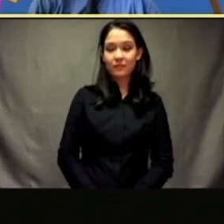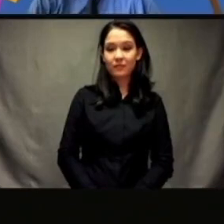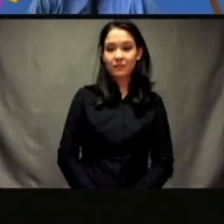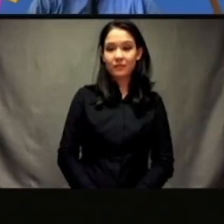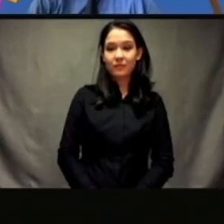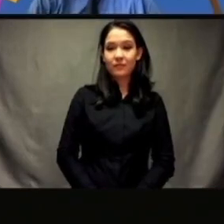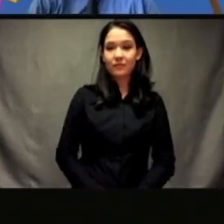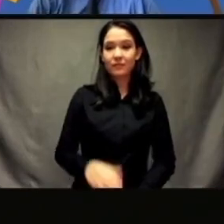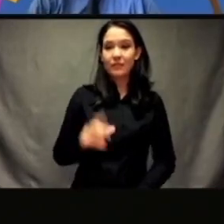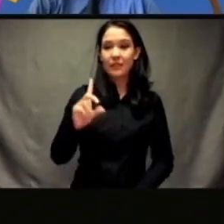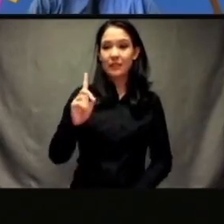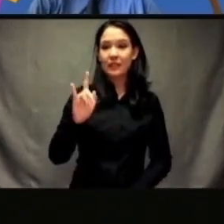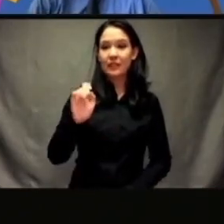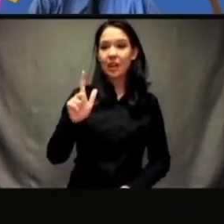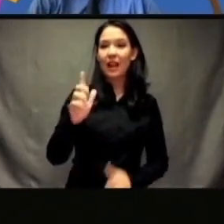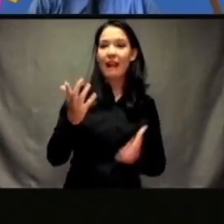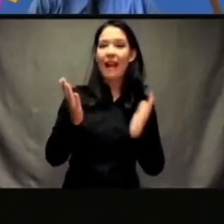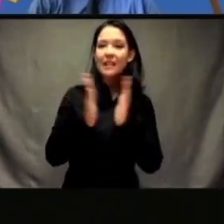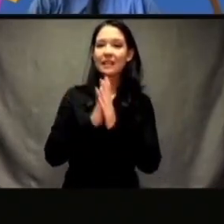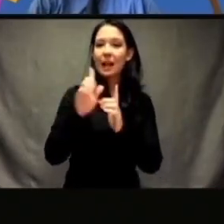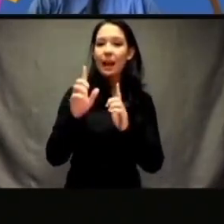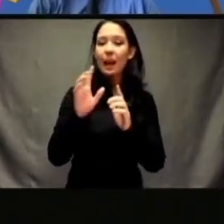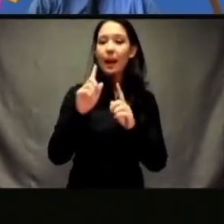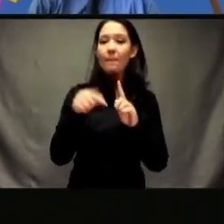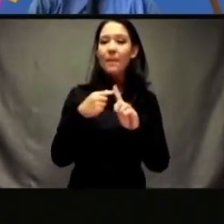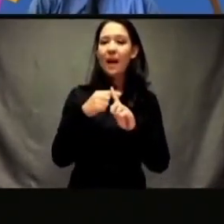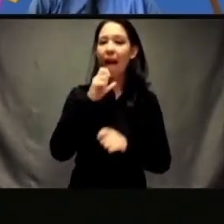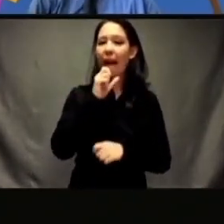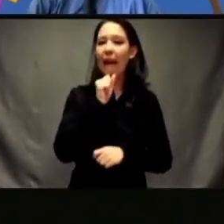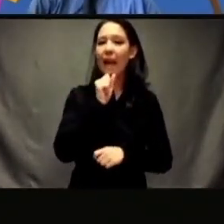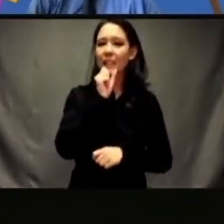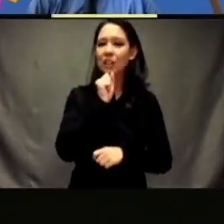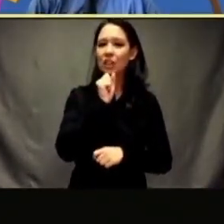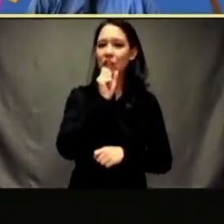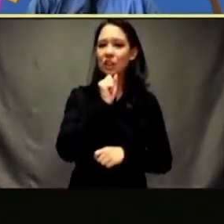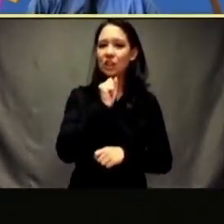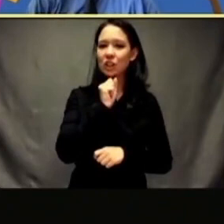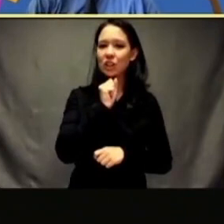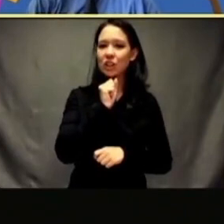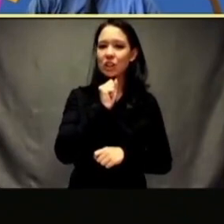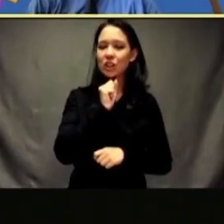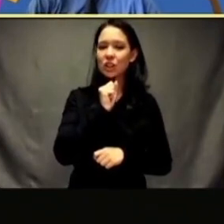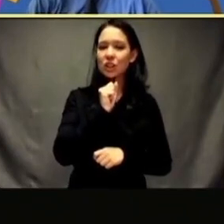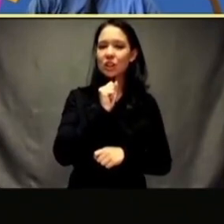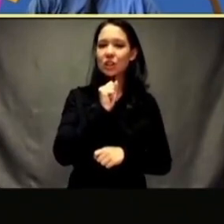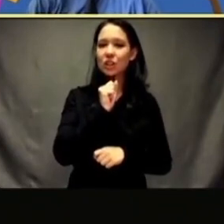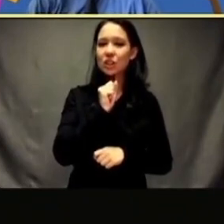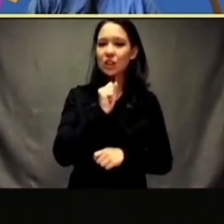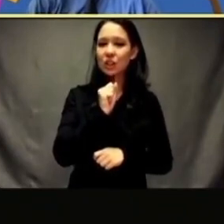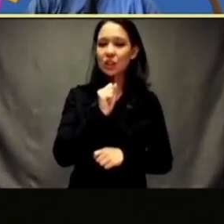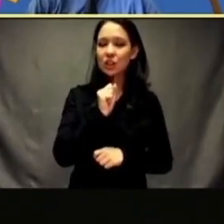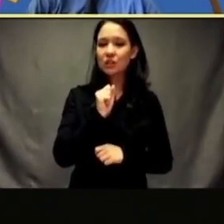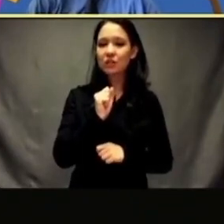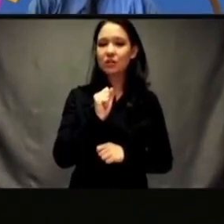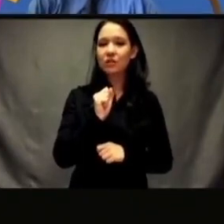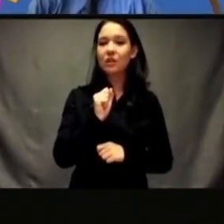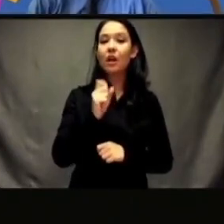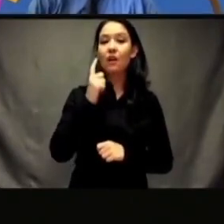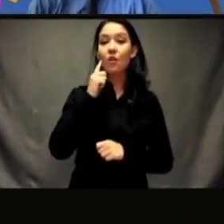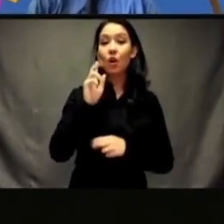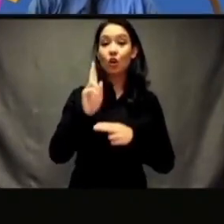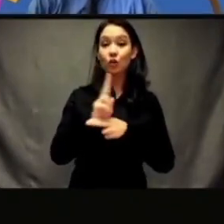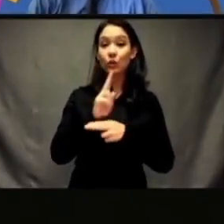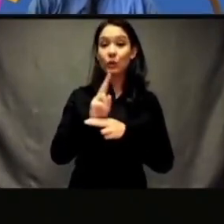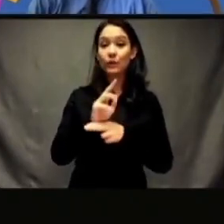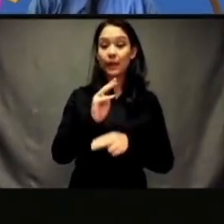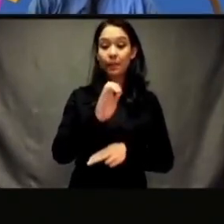They asking about the age. So Good recommended question. for the use of microbit